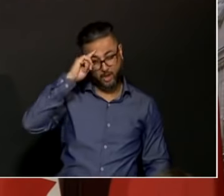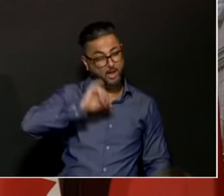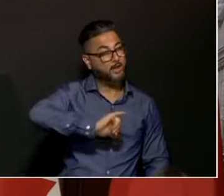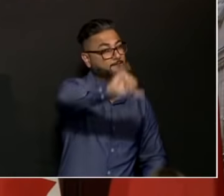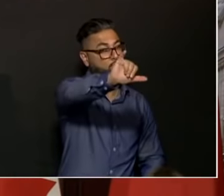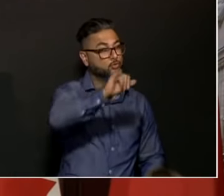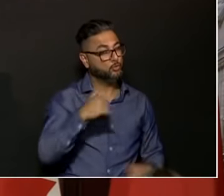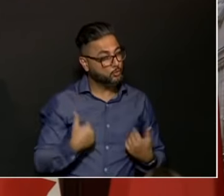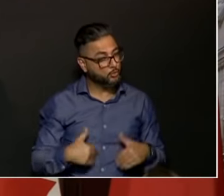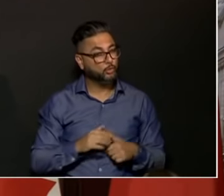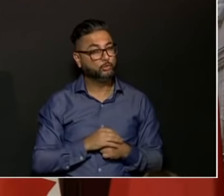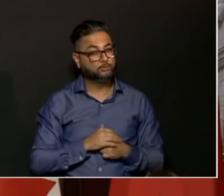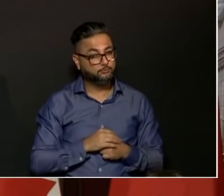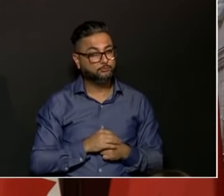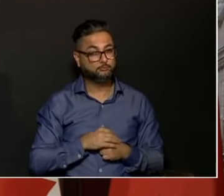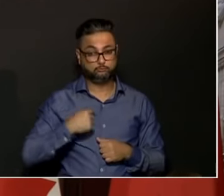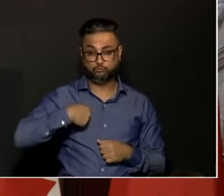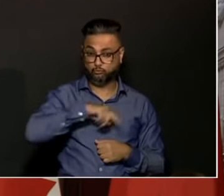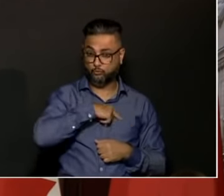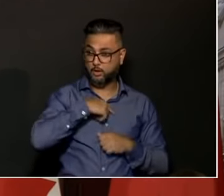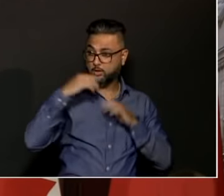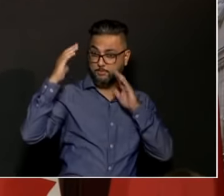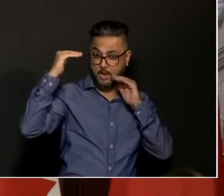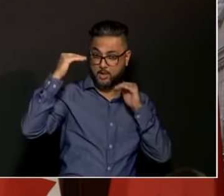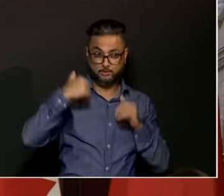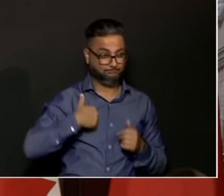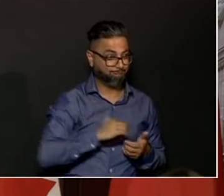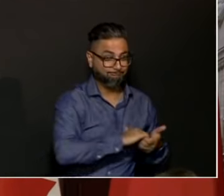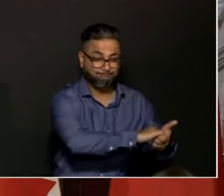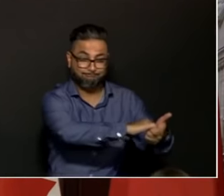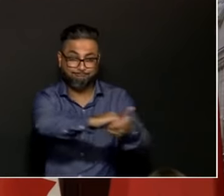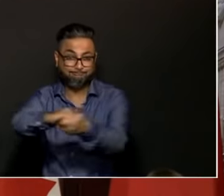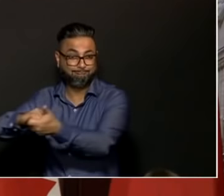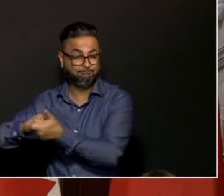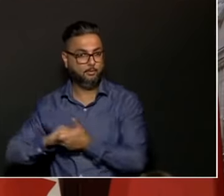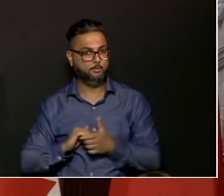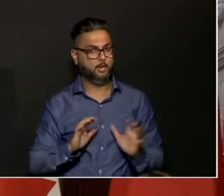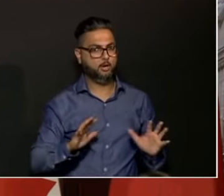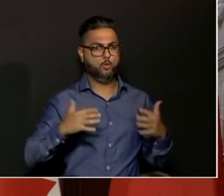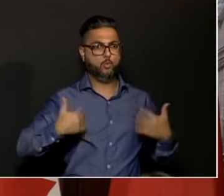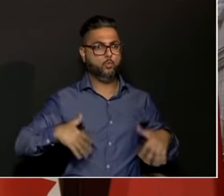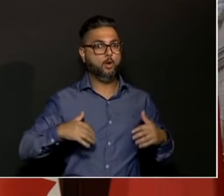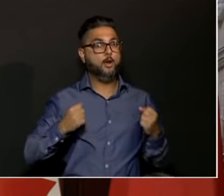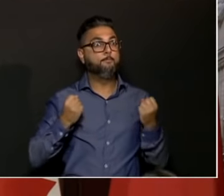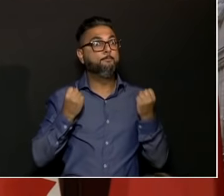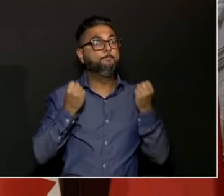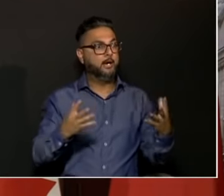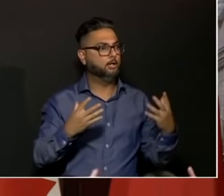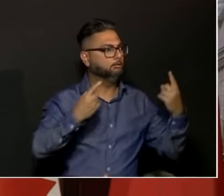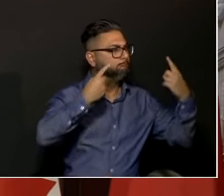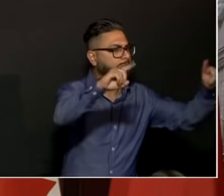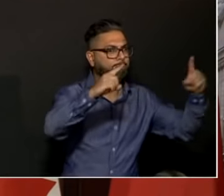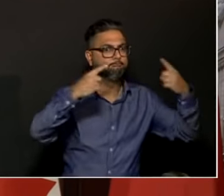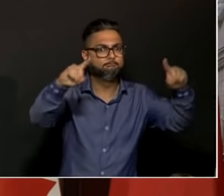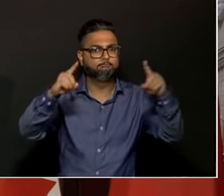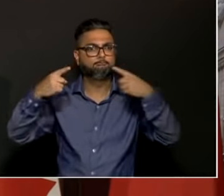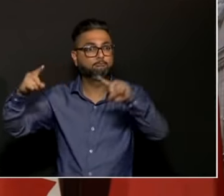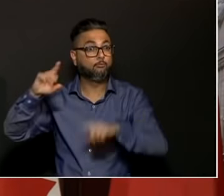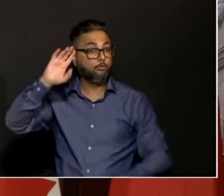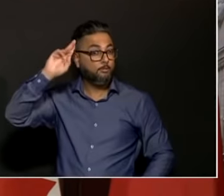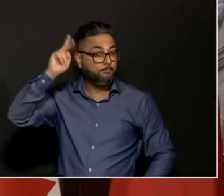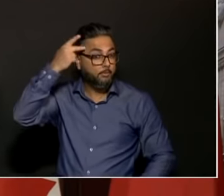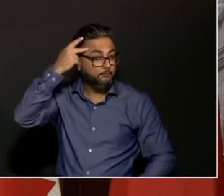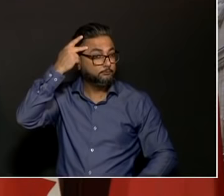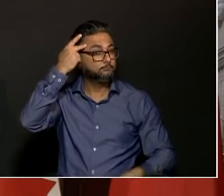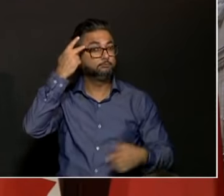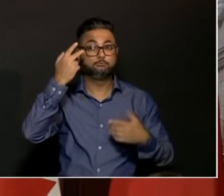People expect us to work together, and the amount that we can accomplish when we put political stripes aside is